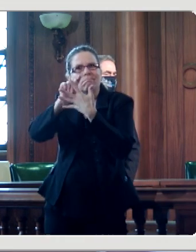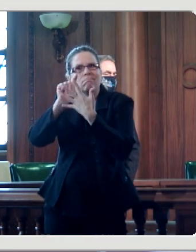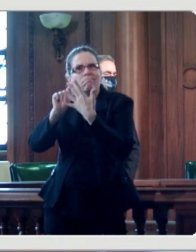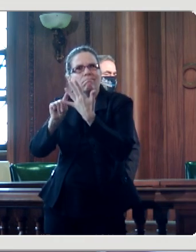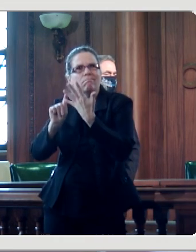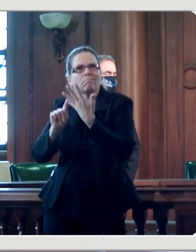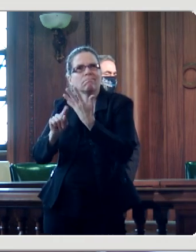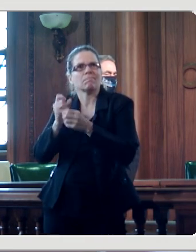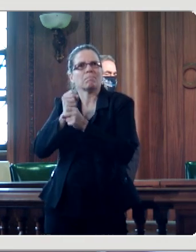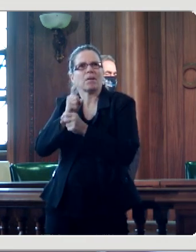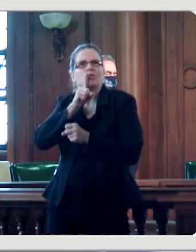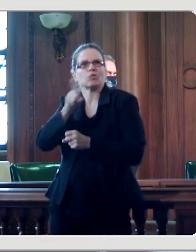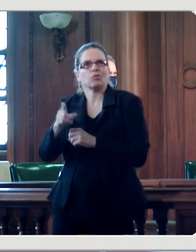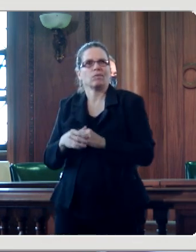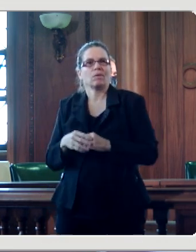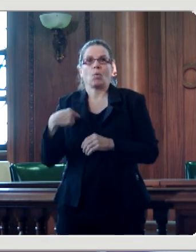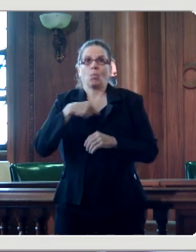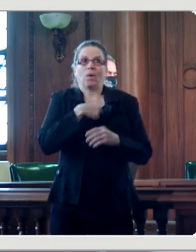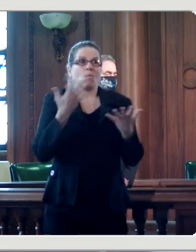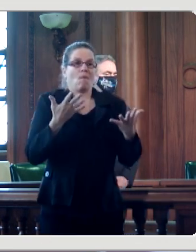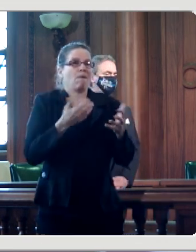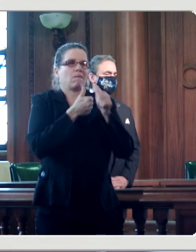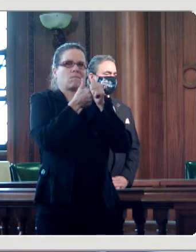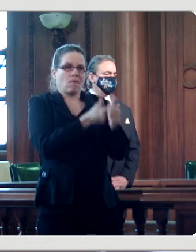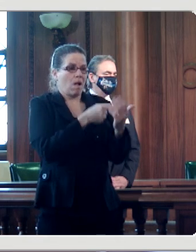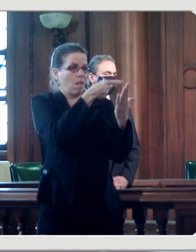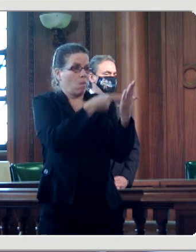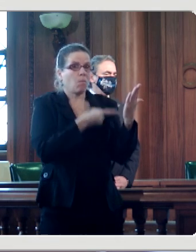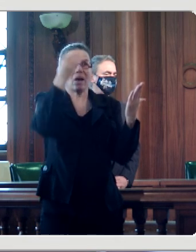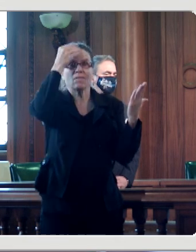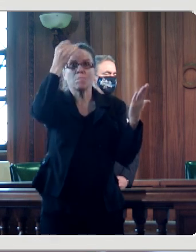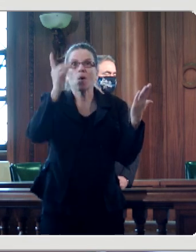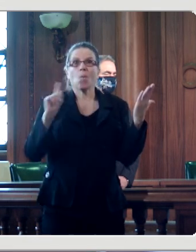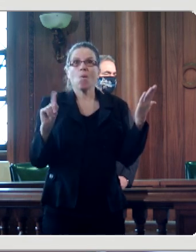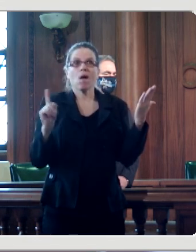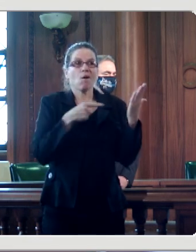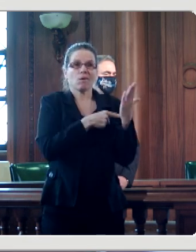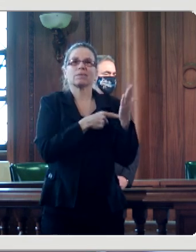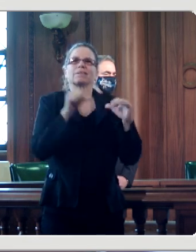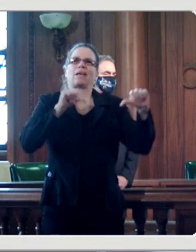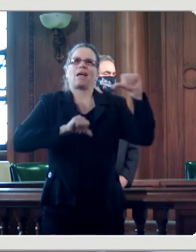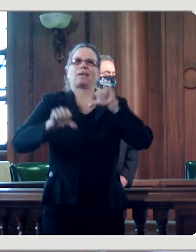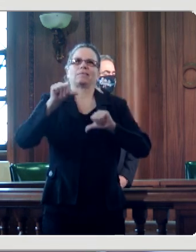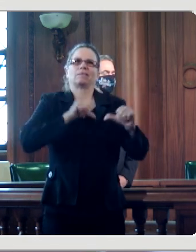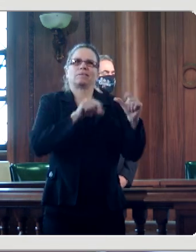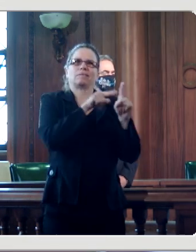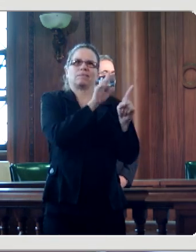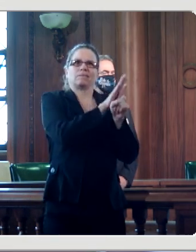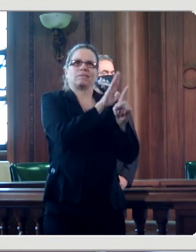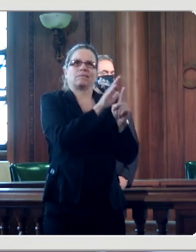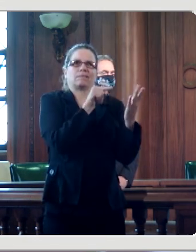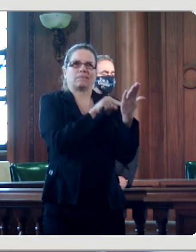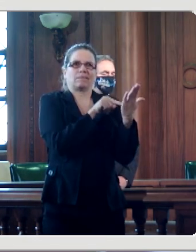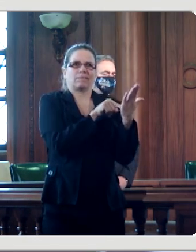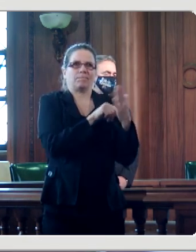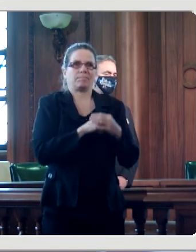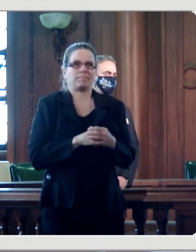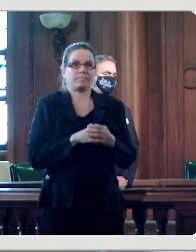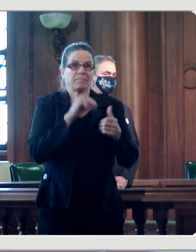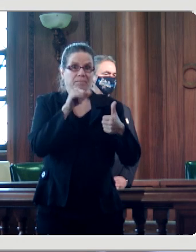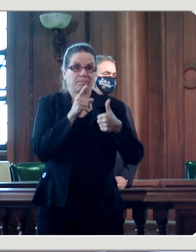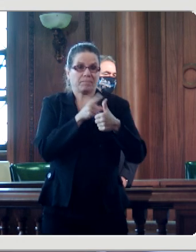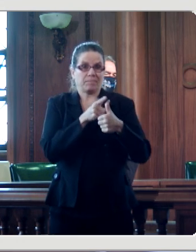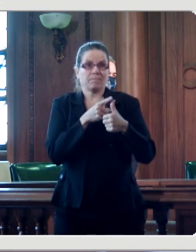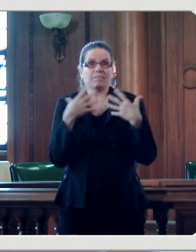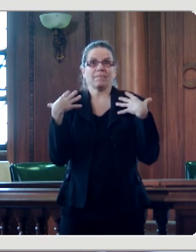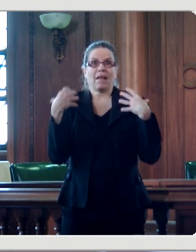on medical and scientific facts. And so the healthcare subcommittee will be doing that work.